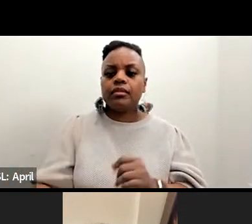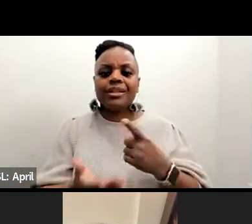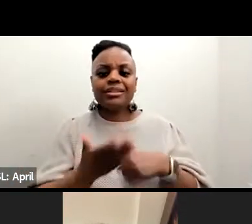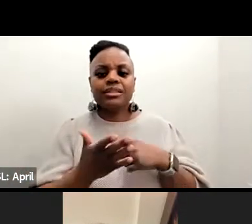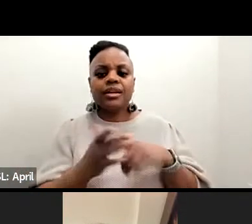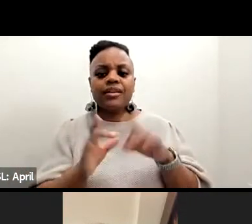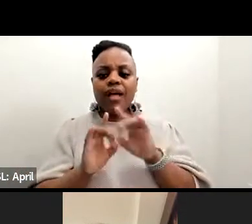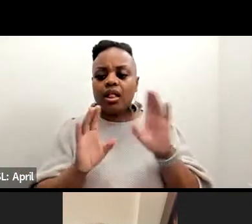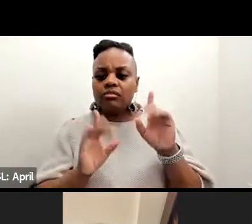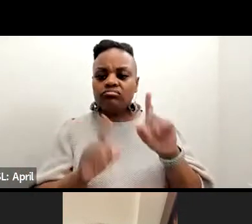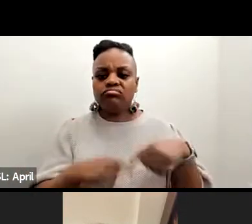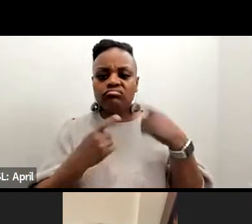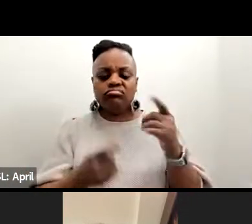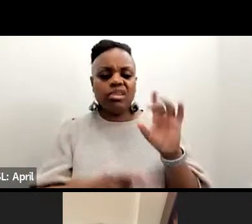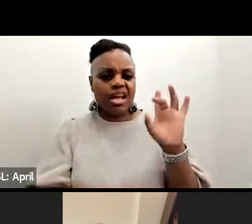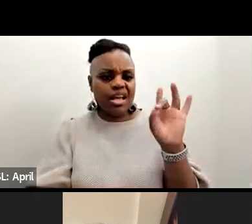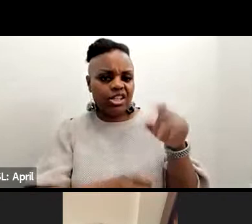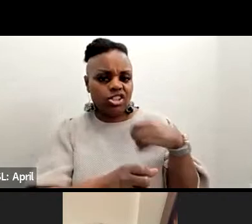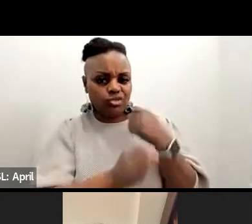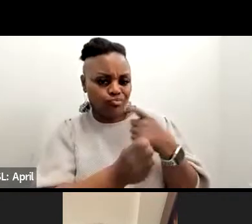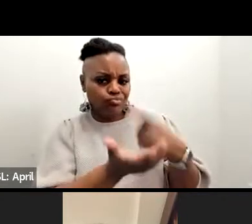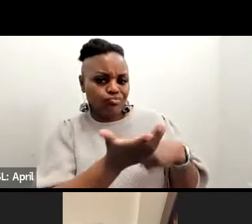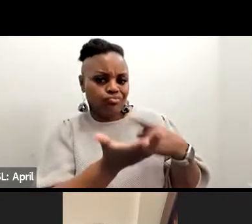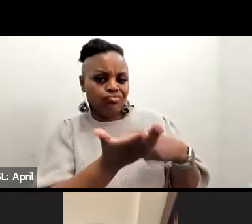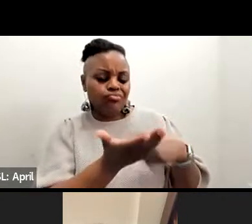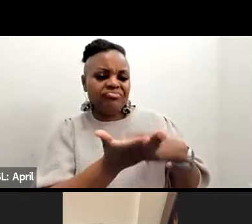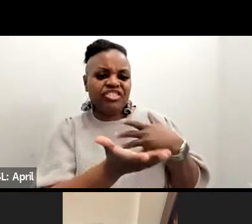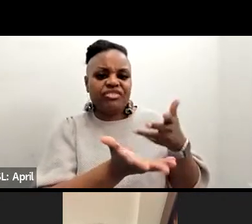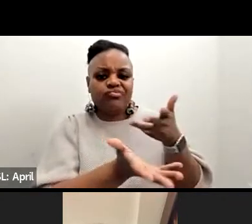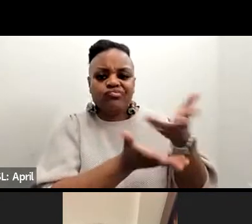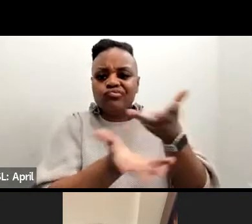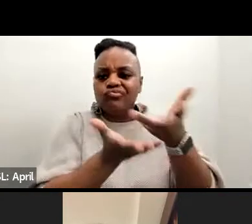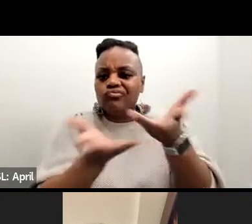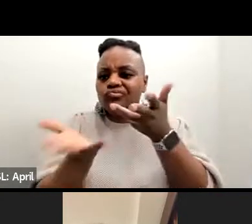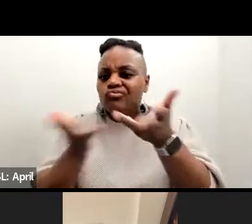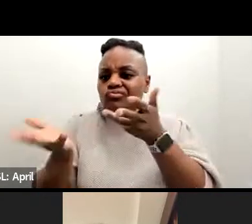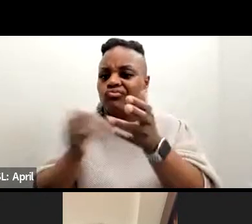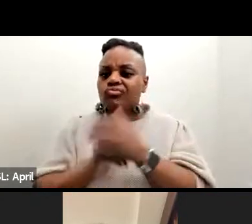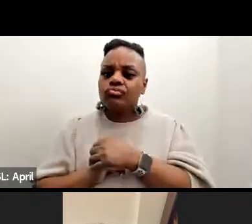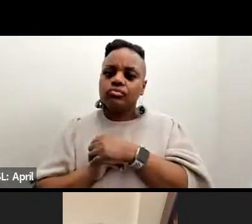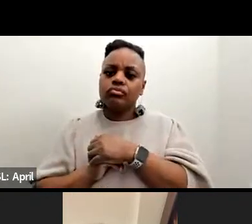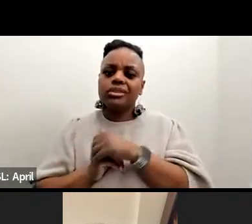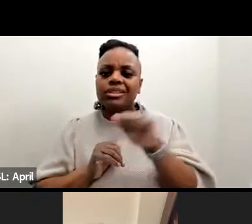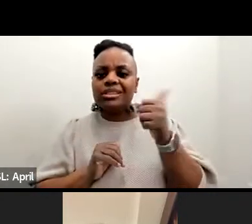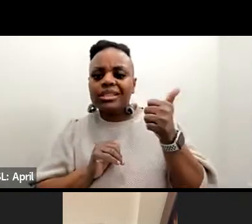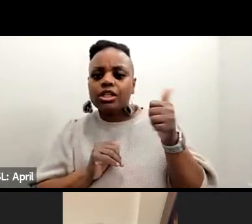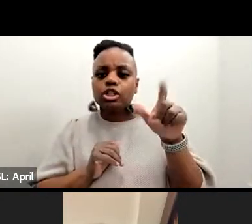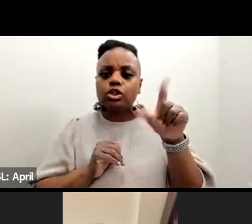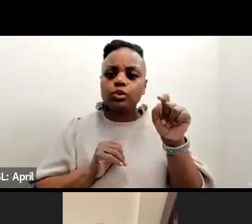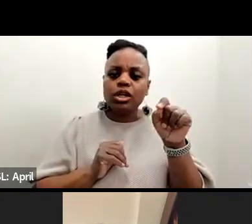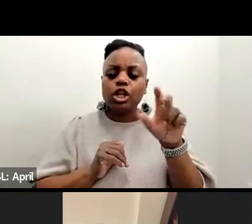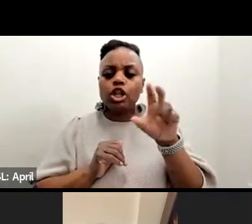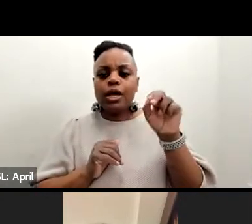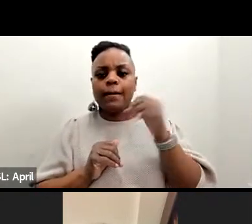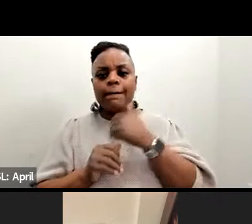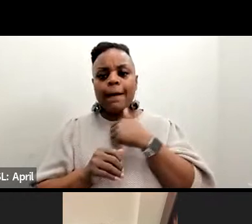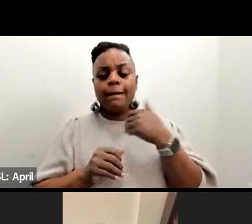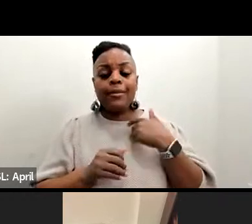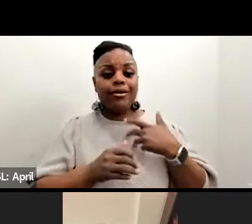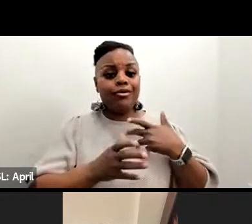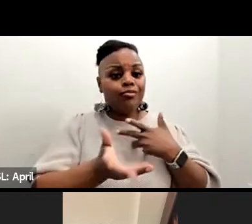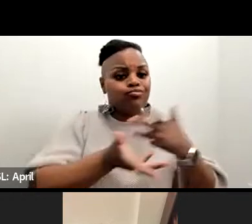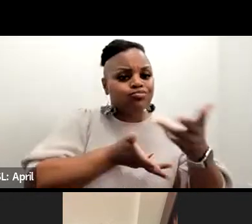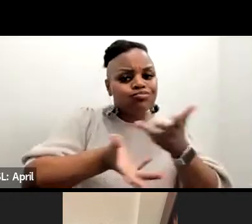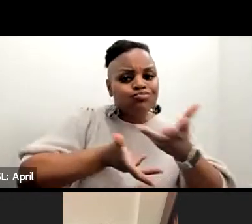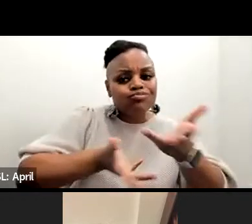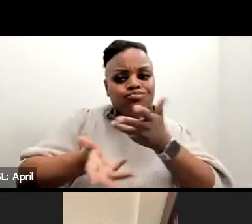the interviews I've conducted with tens of members, it's not something that came up, it's not something that they think of, it's not something that they're worried about, right? I think the state